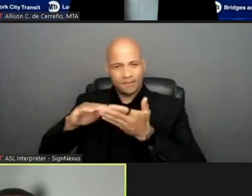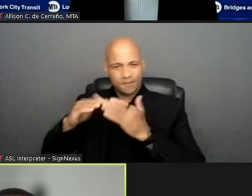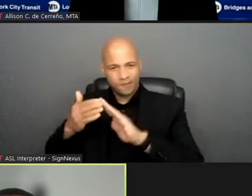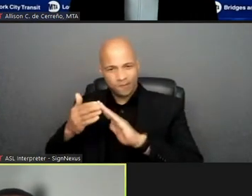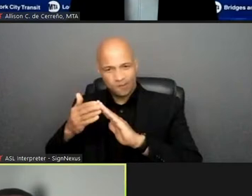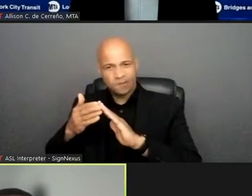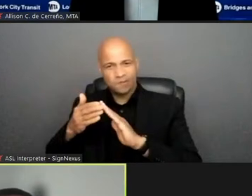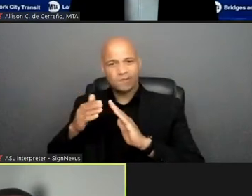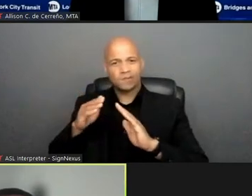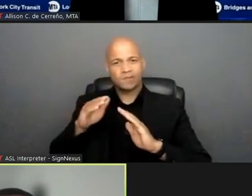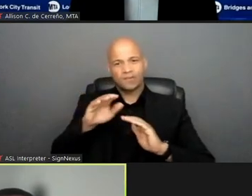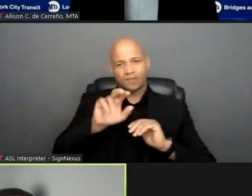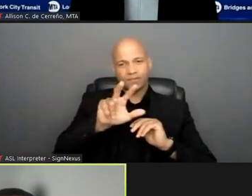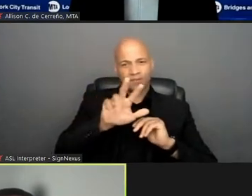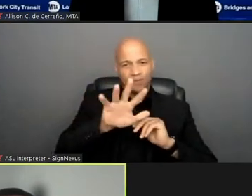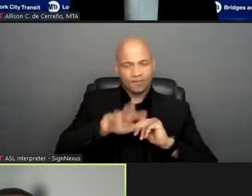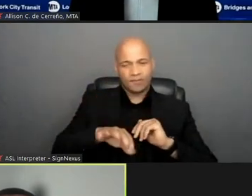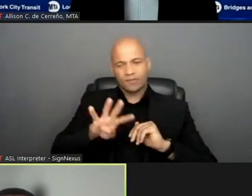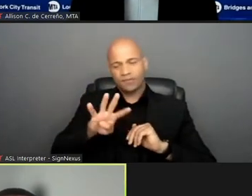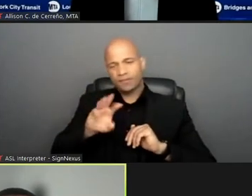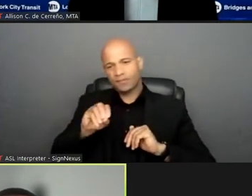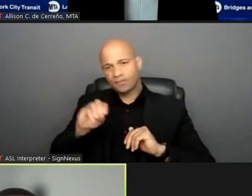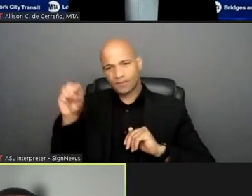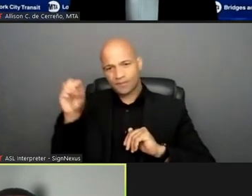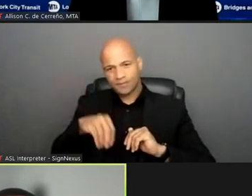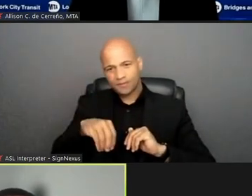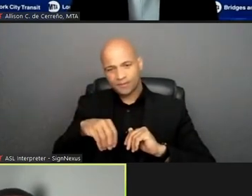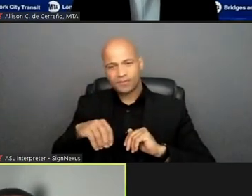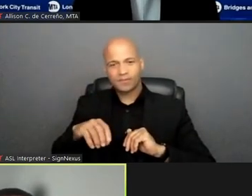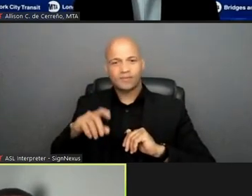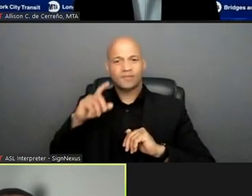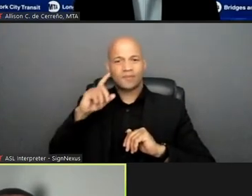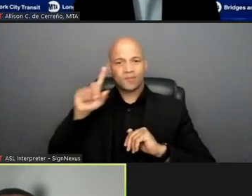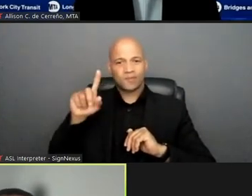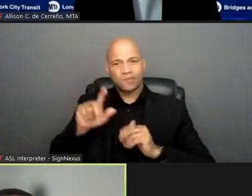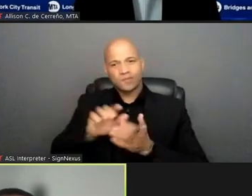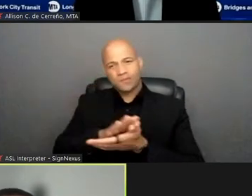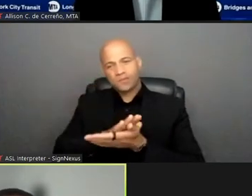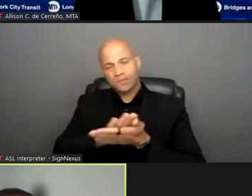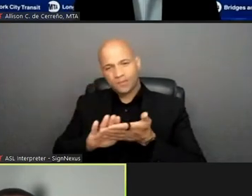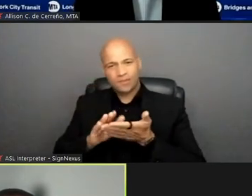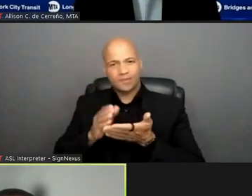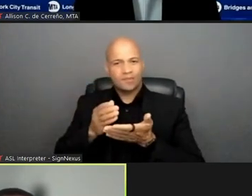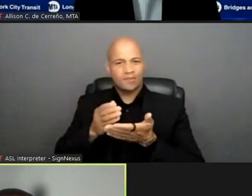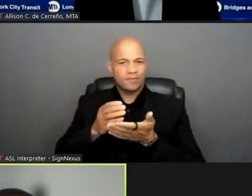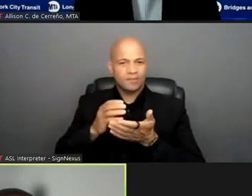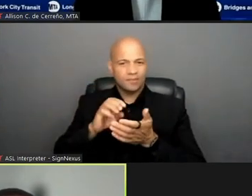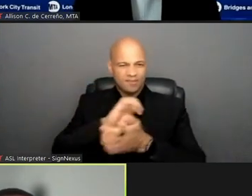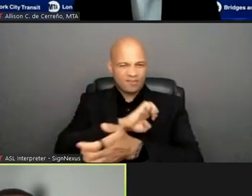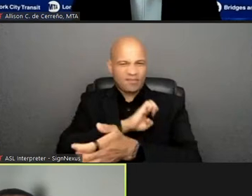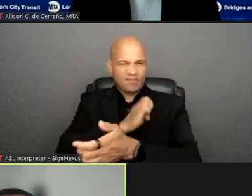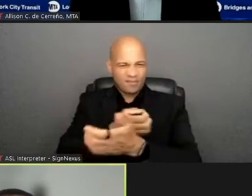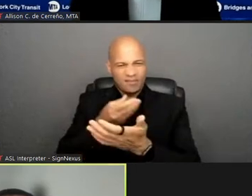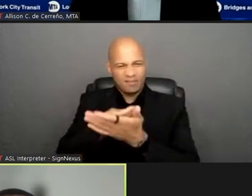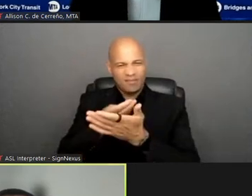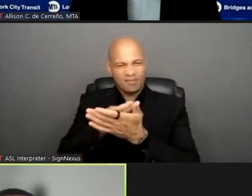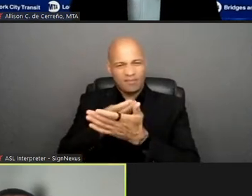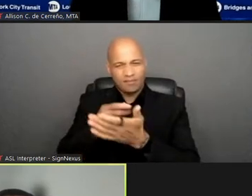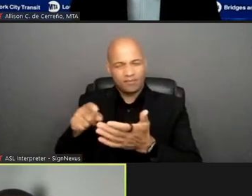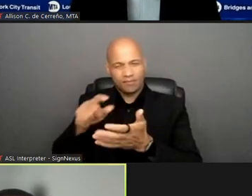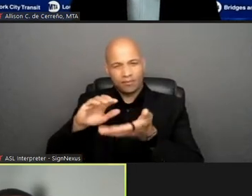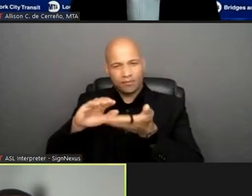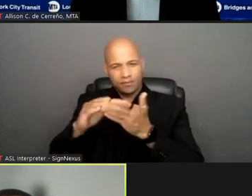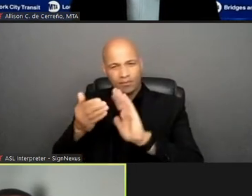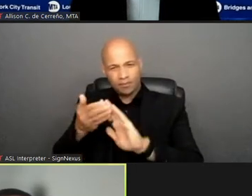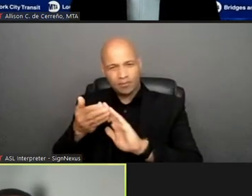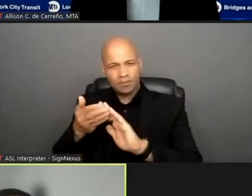to 40 percent of the state's and federal justice 40 clean energy funds to the most climate vulnerable communities under the